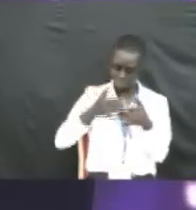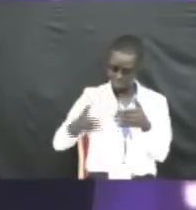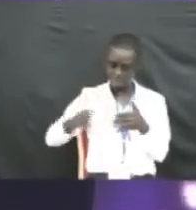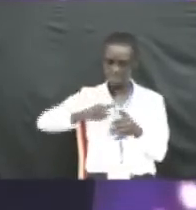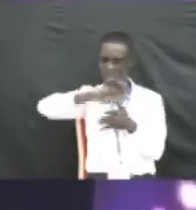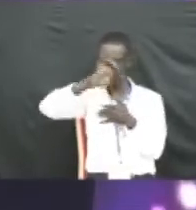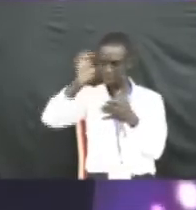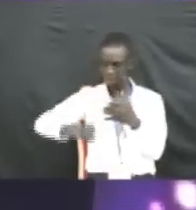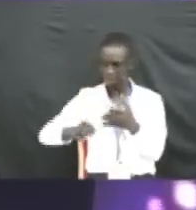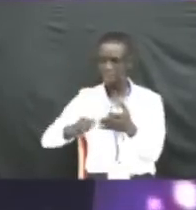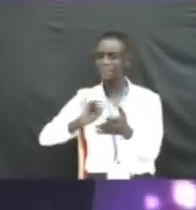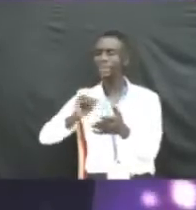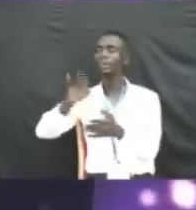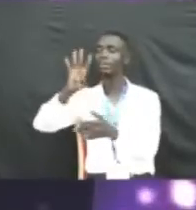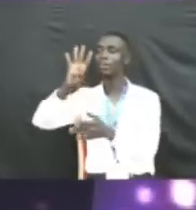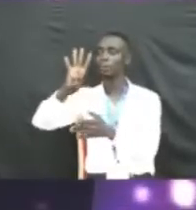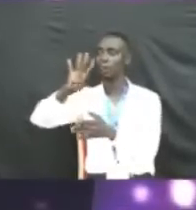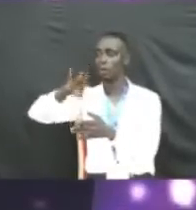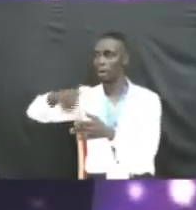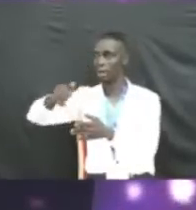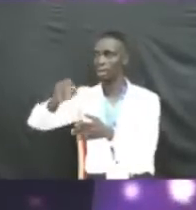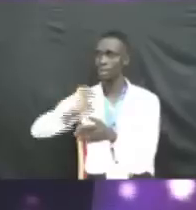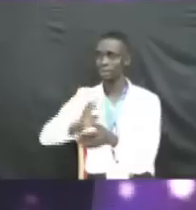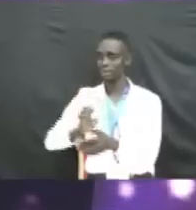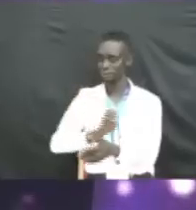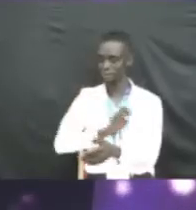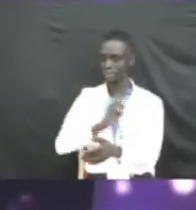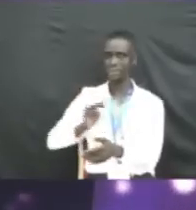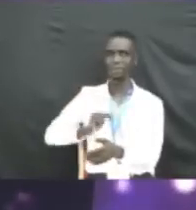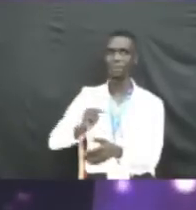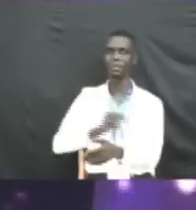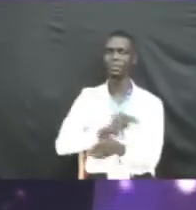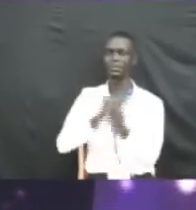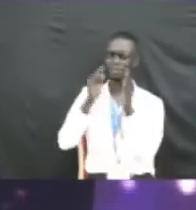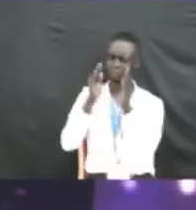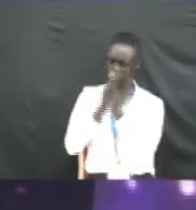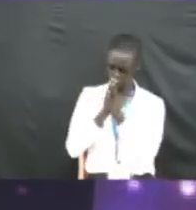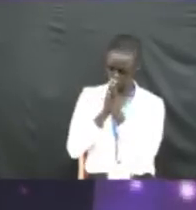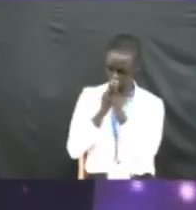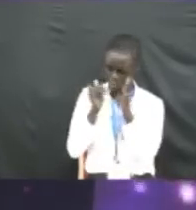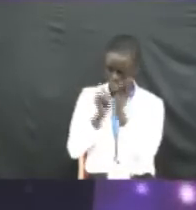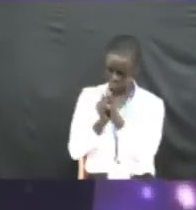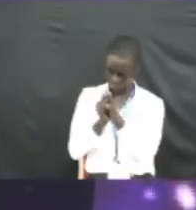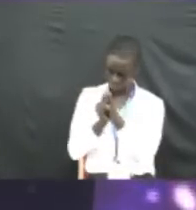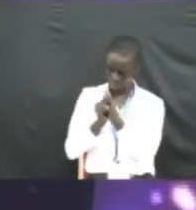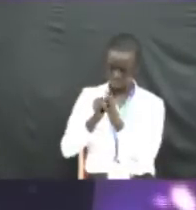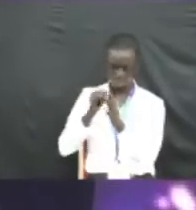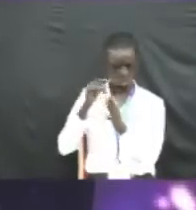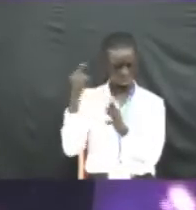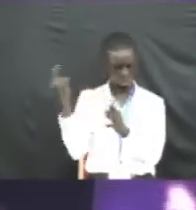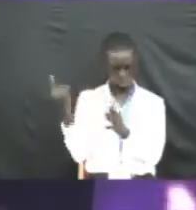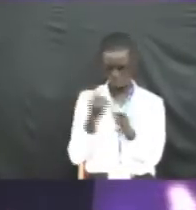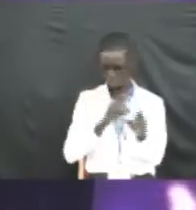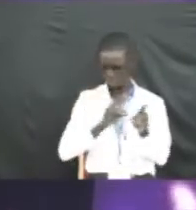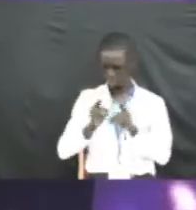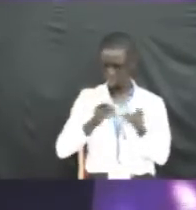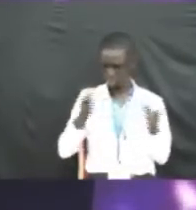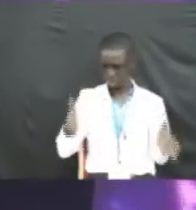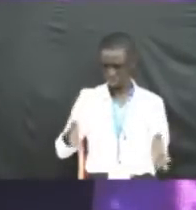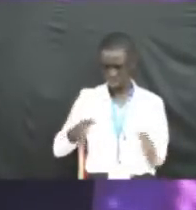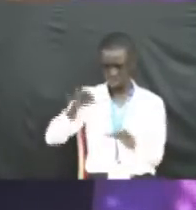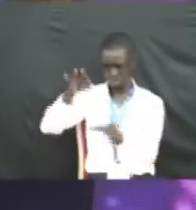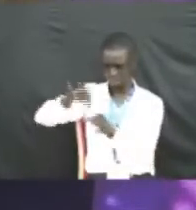four other executive council members. I pray that as always, your elections will be